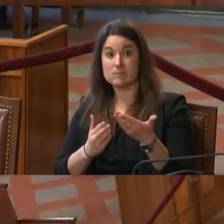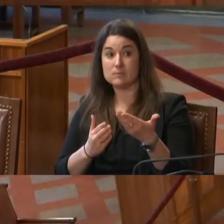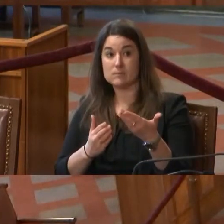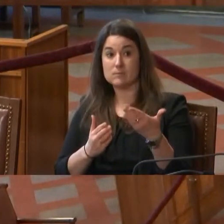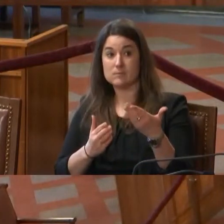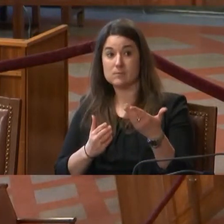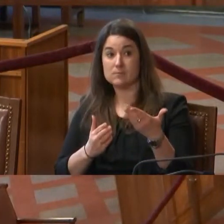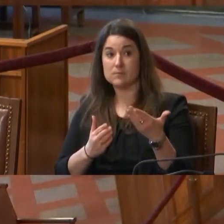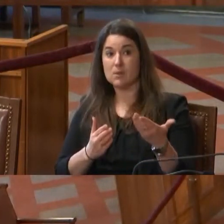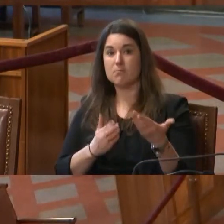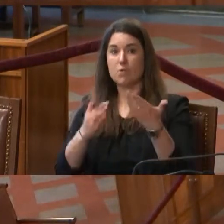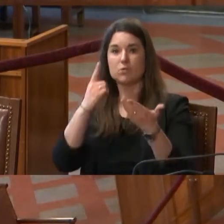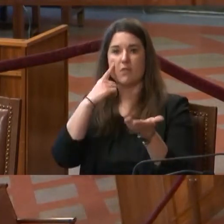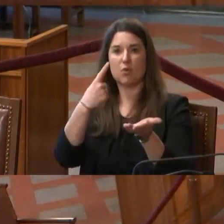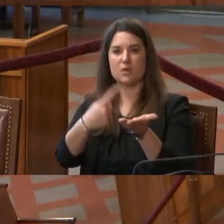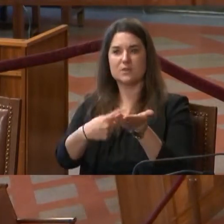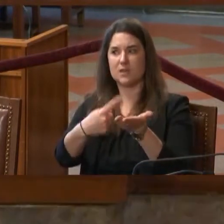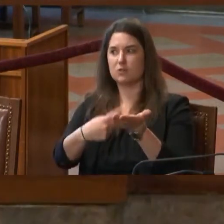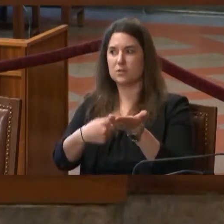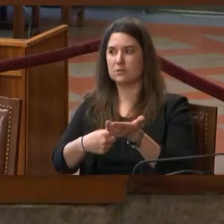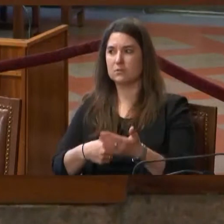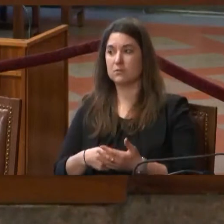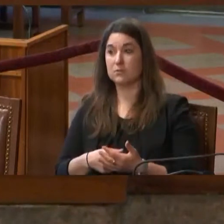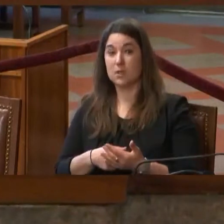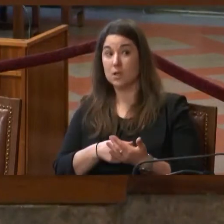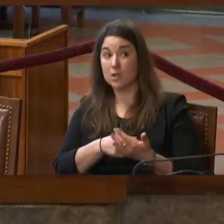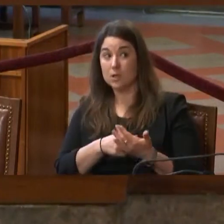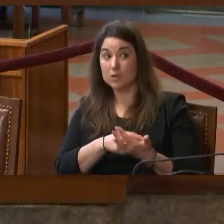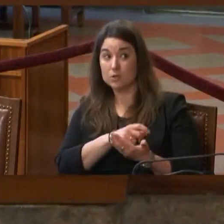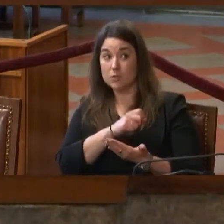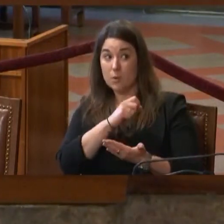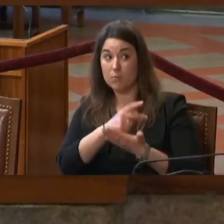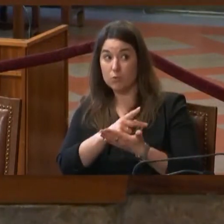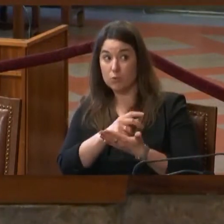Motion for discussion. To approve with discussion.